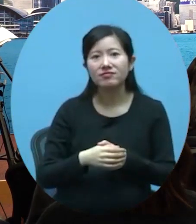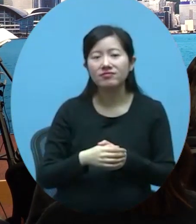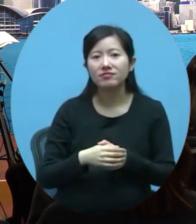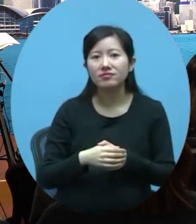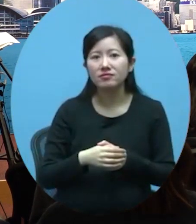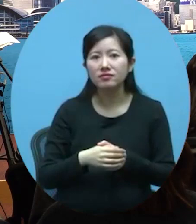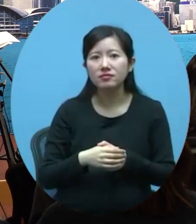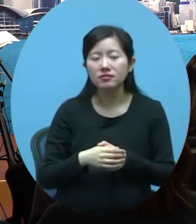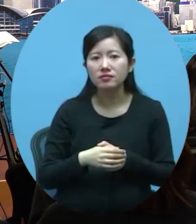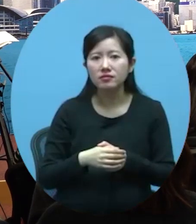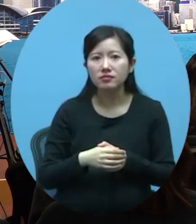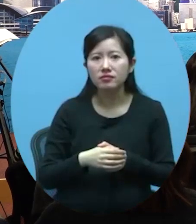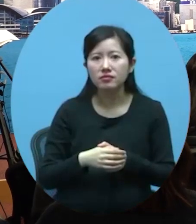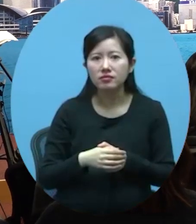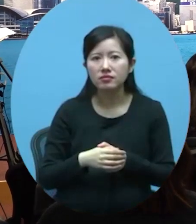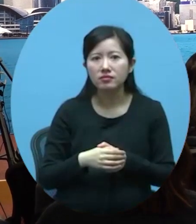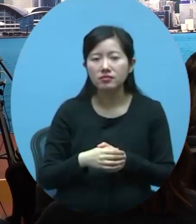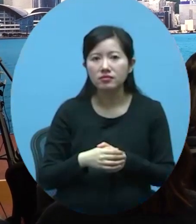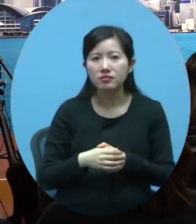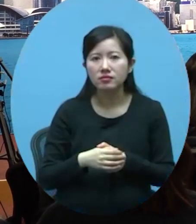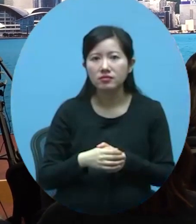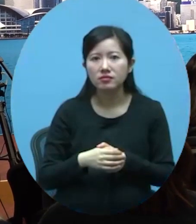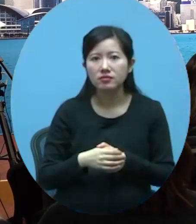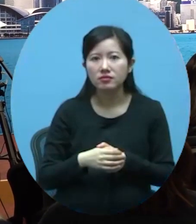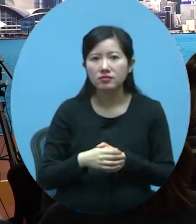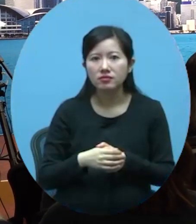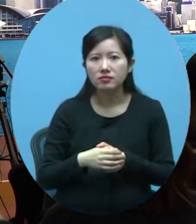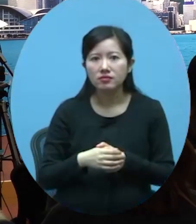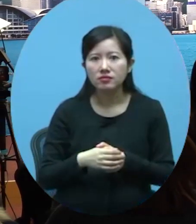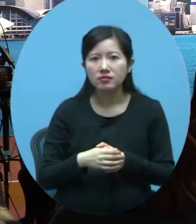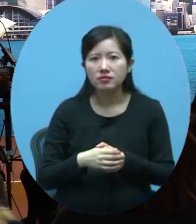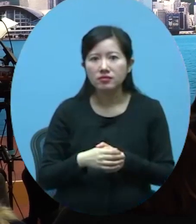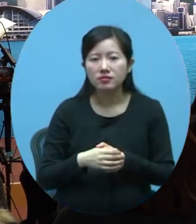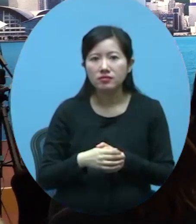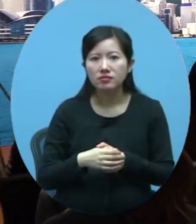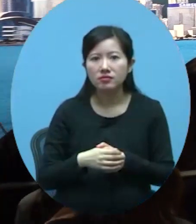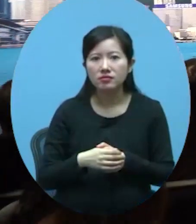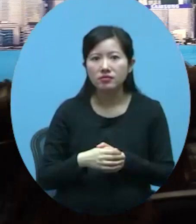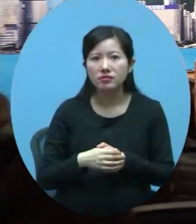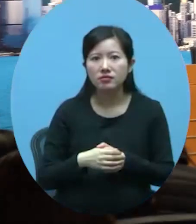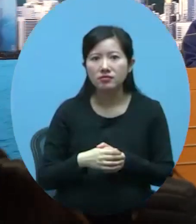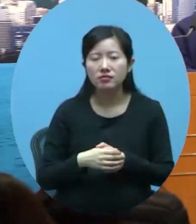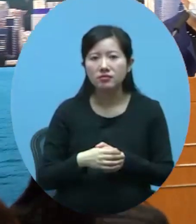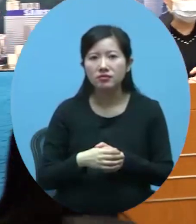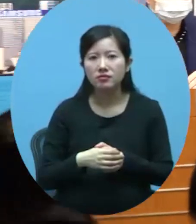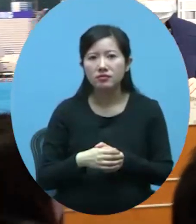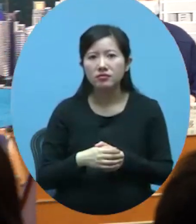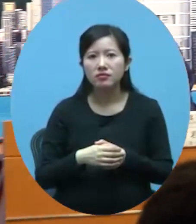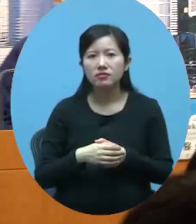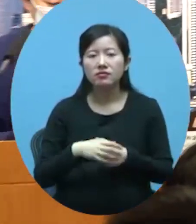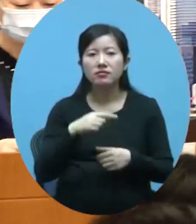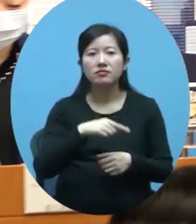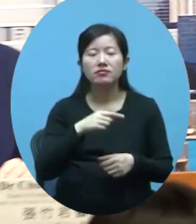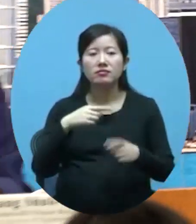evacuation of these 300odd Hong citizens from Japan to back to Hong Kong we have very